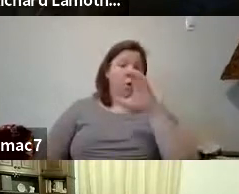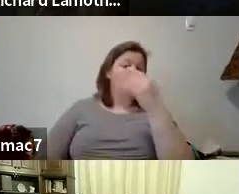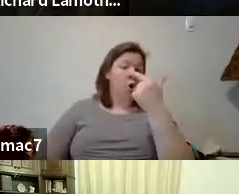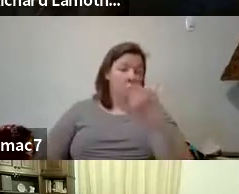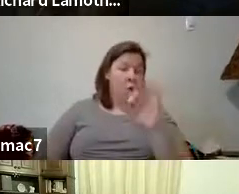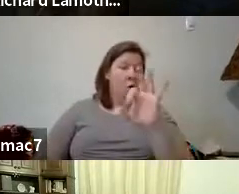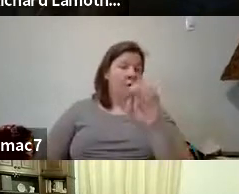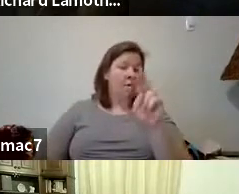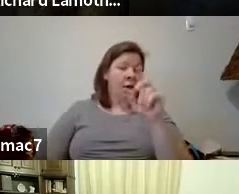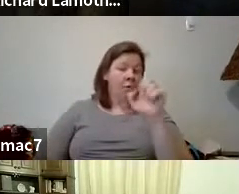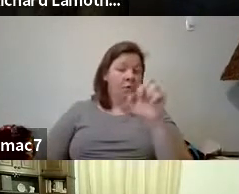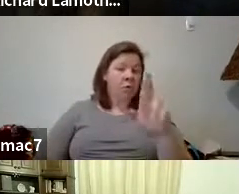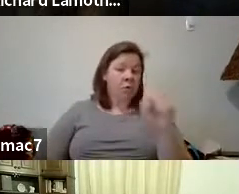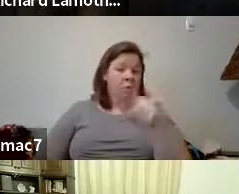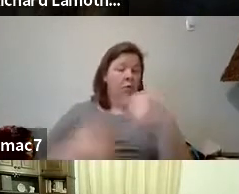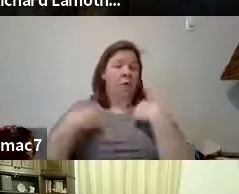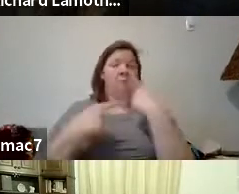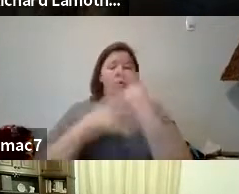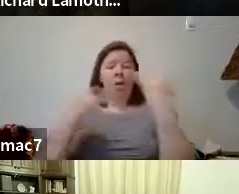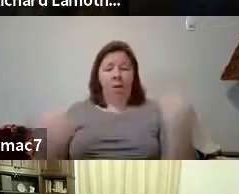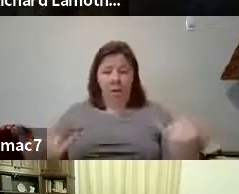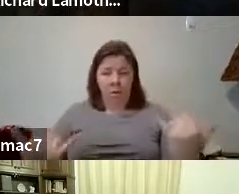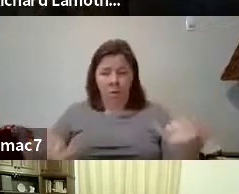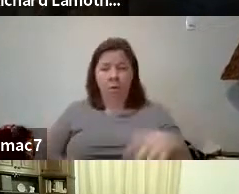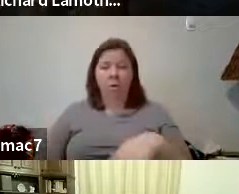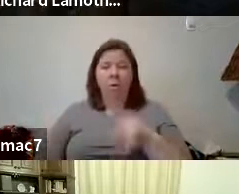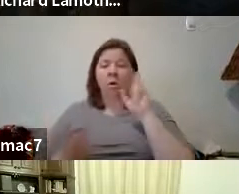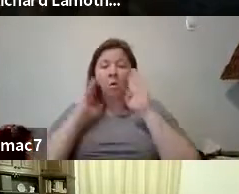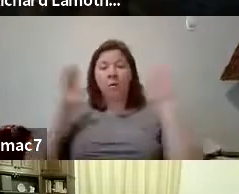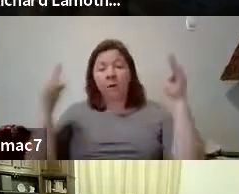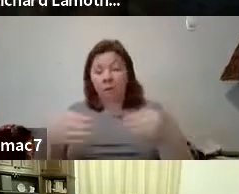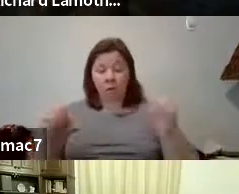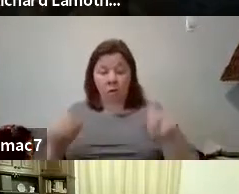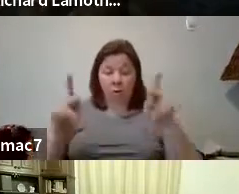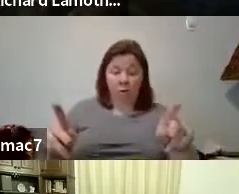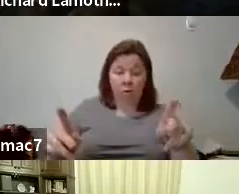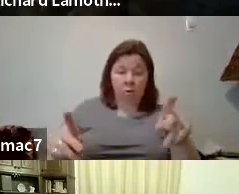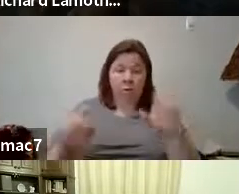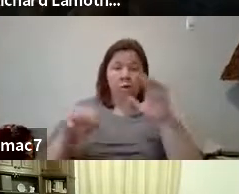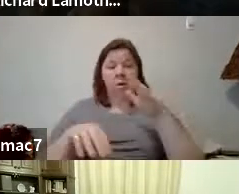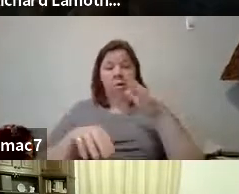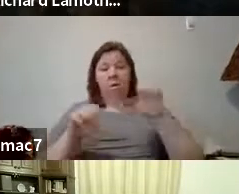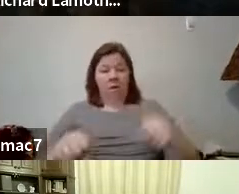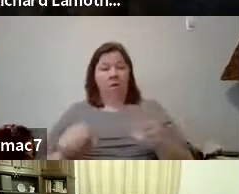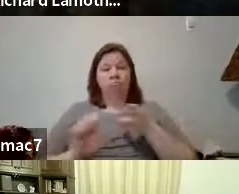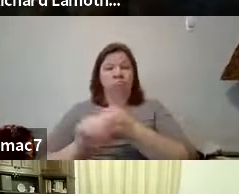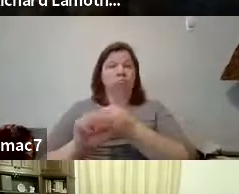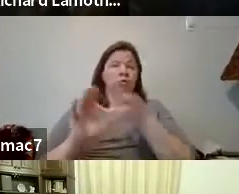now. So we're going to talk about that as our focus and the opportunity to be in ONPASSIVE in